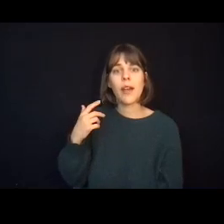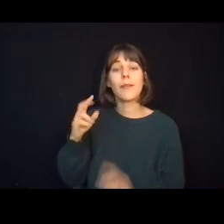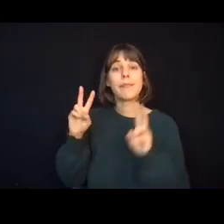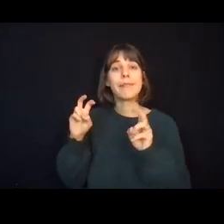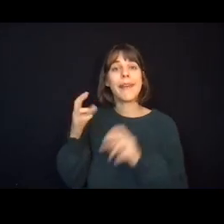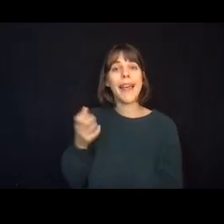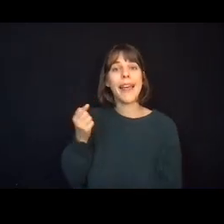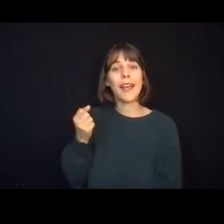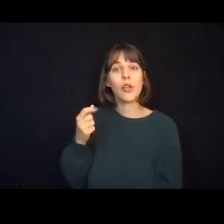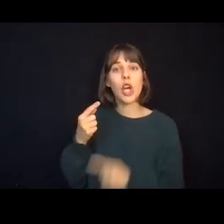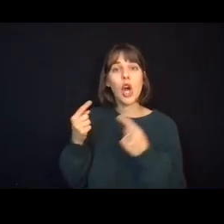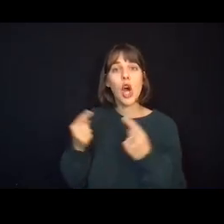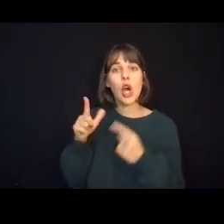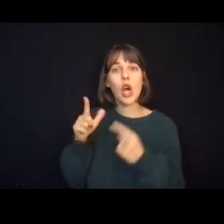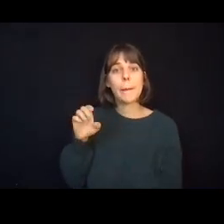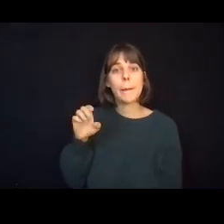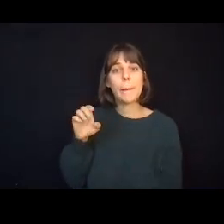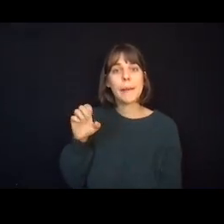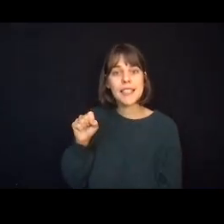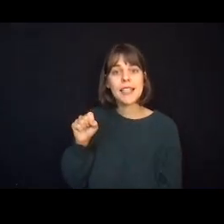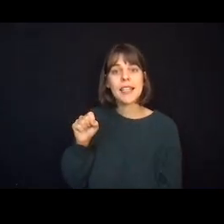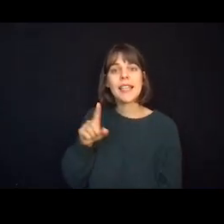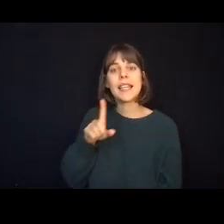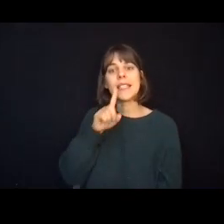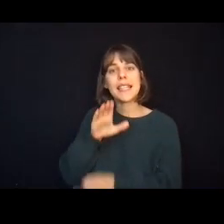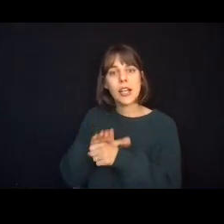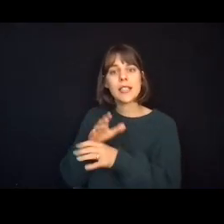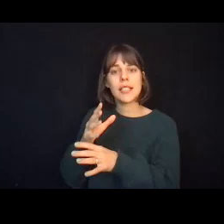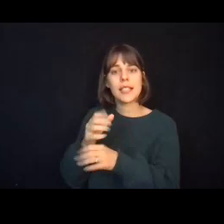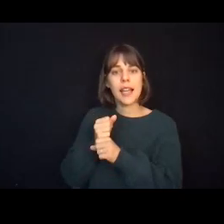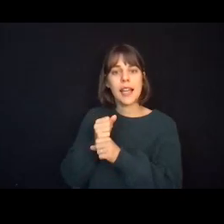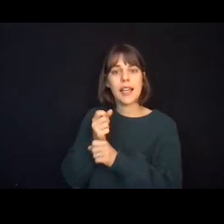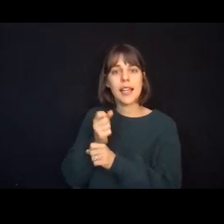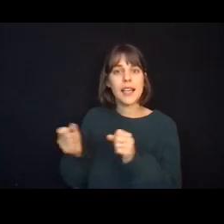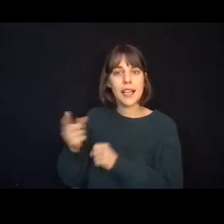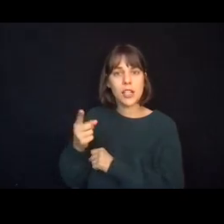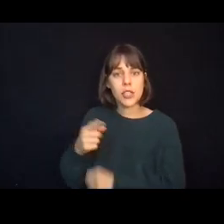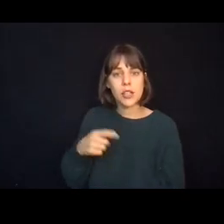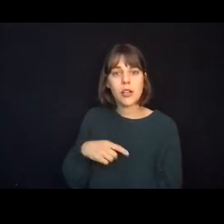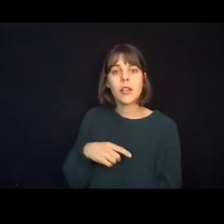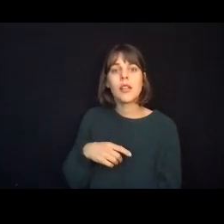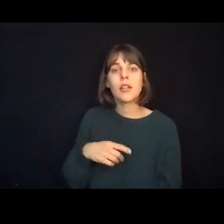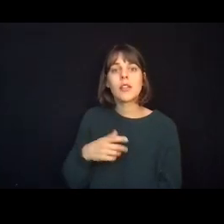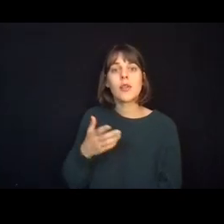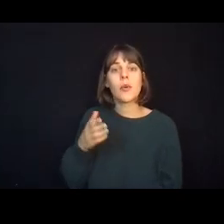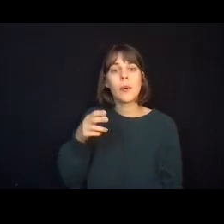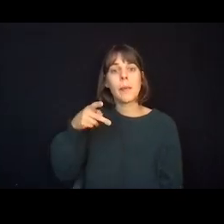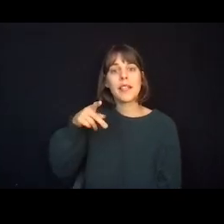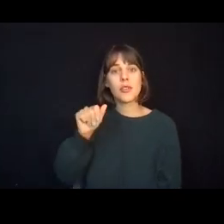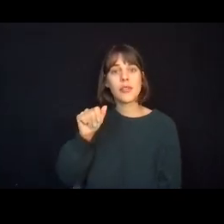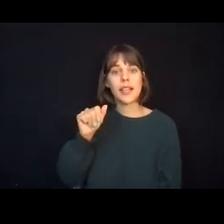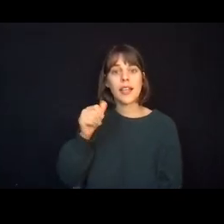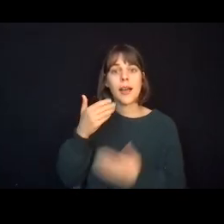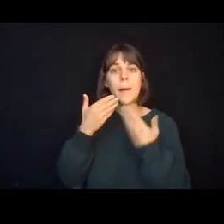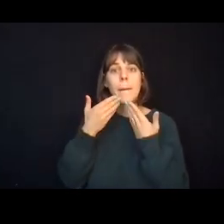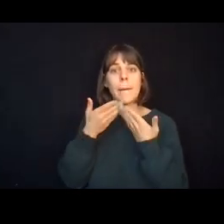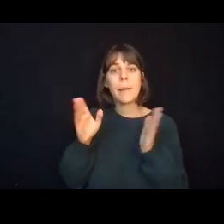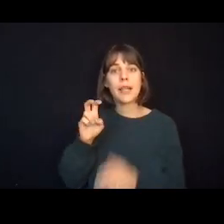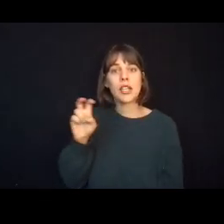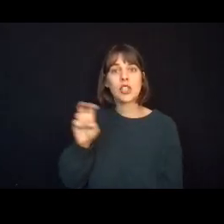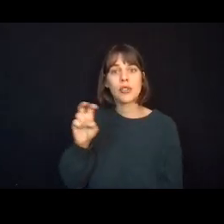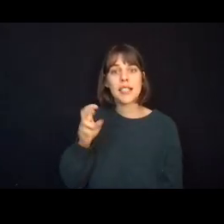the following year. So the way that the Pennsylvania, the Public Transit Trust Fund is funded